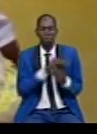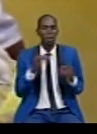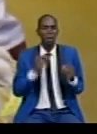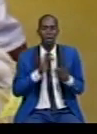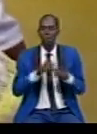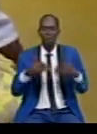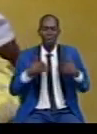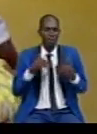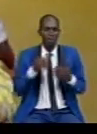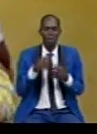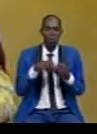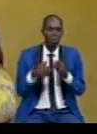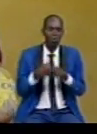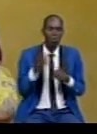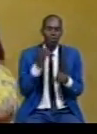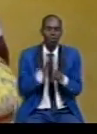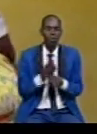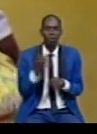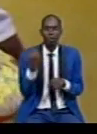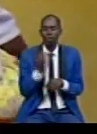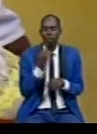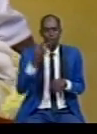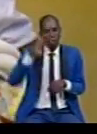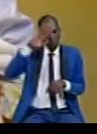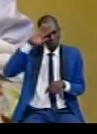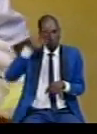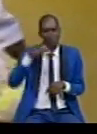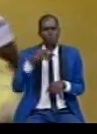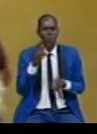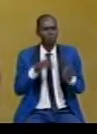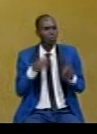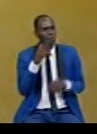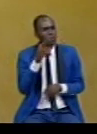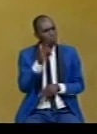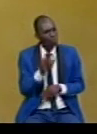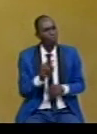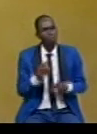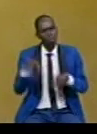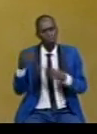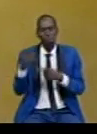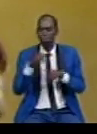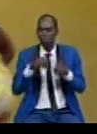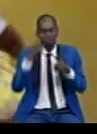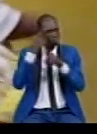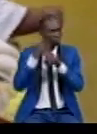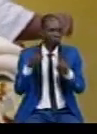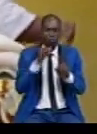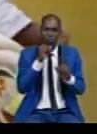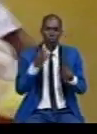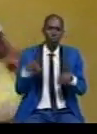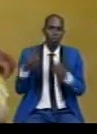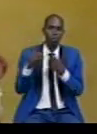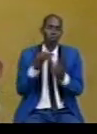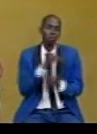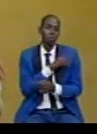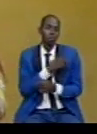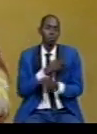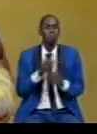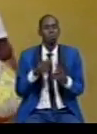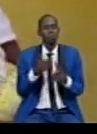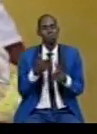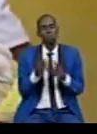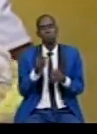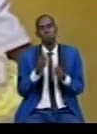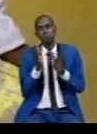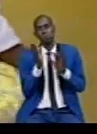only malaria and typhoid. They said, no, I should go. I said, I won't go. Then I said, okay,